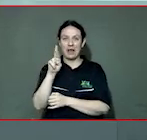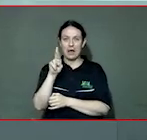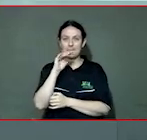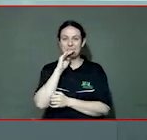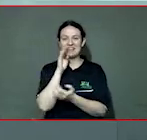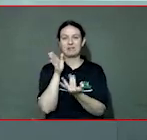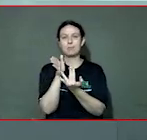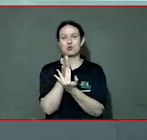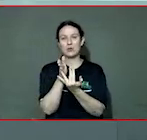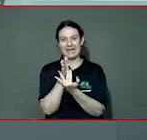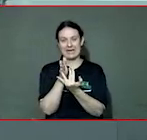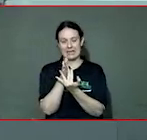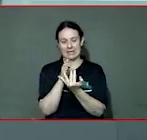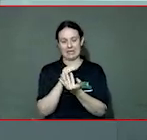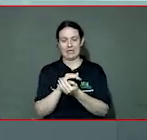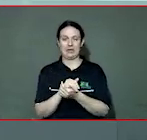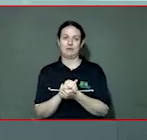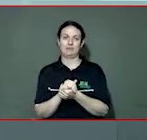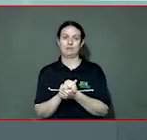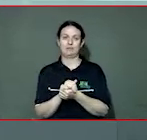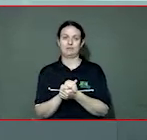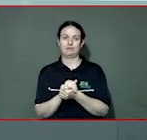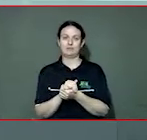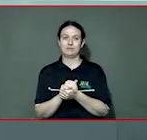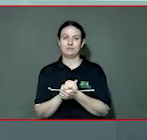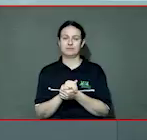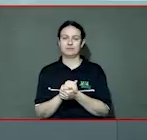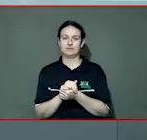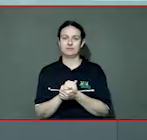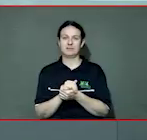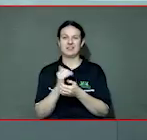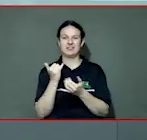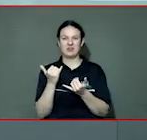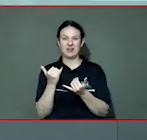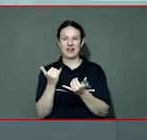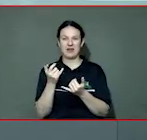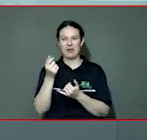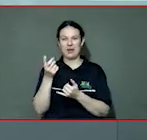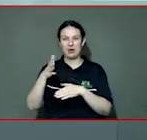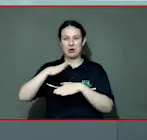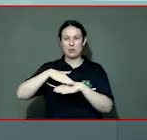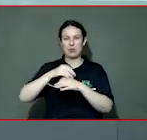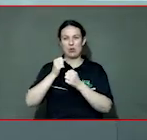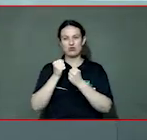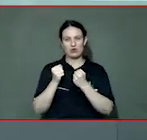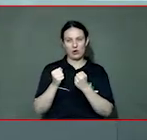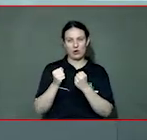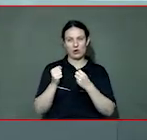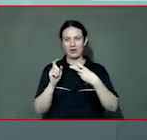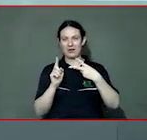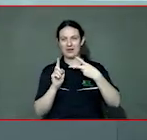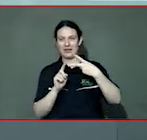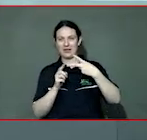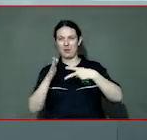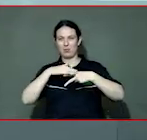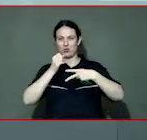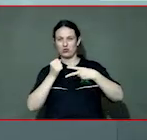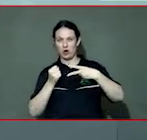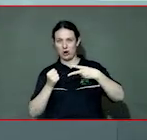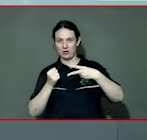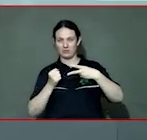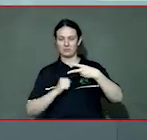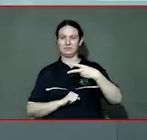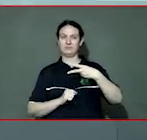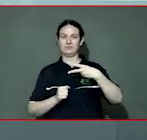between molecules forces. So little stronger now, my dipole forces.